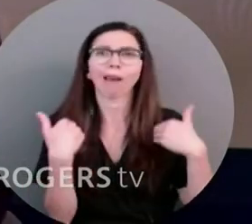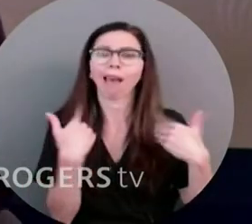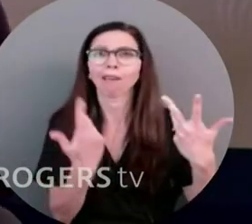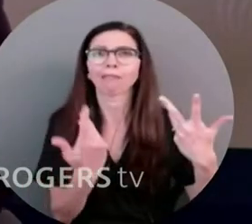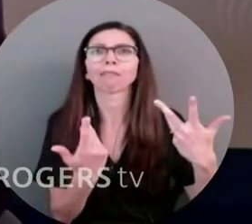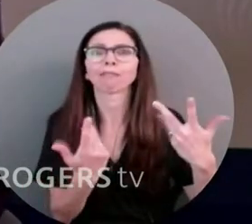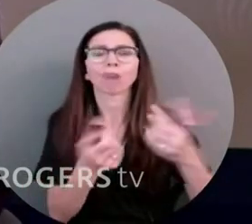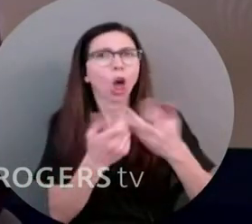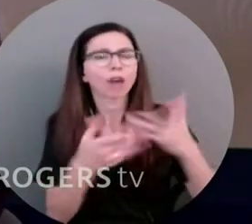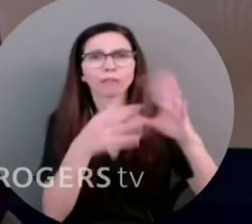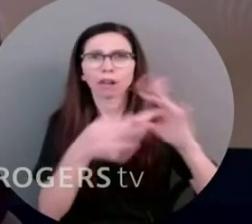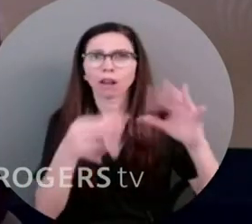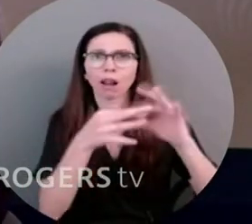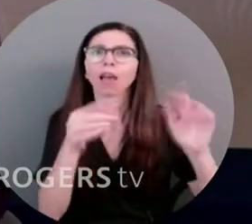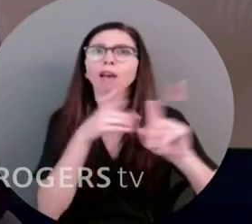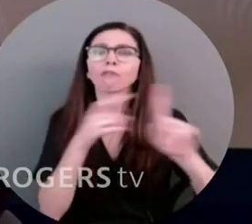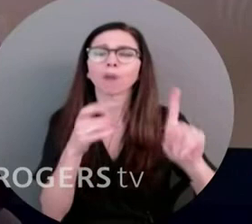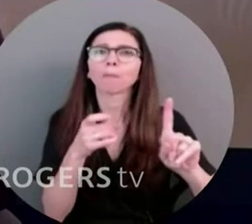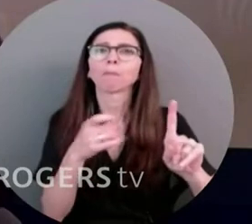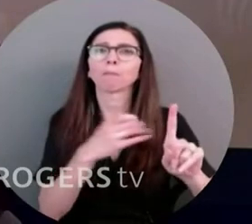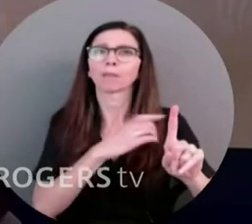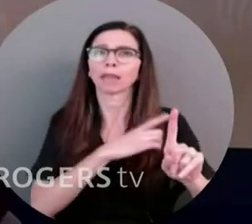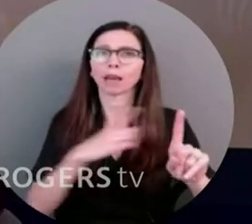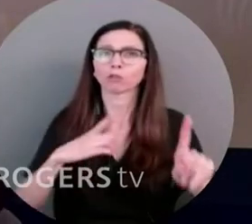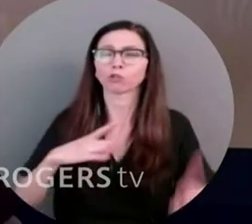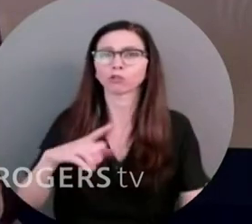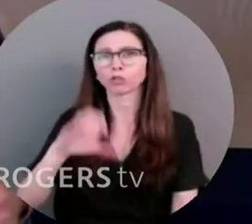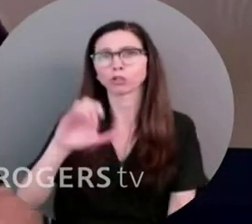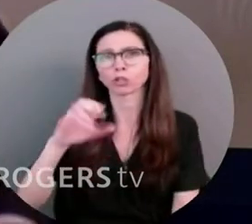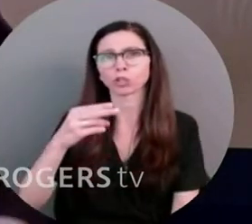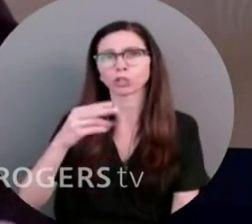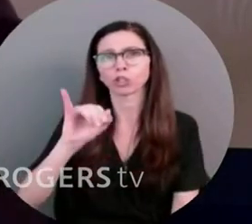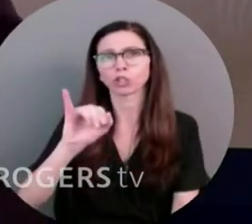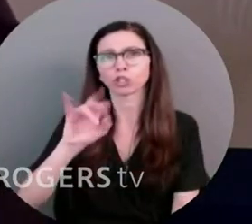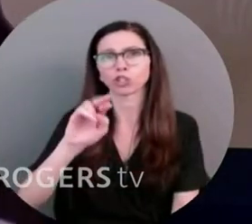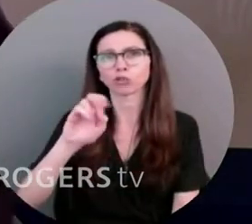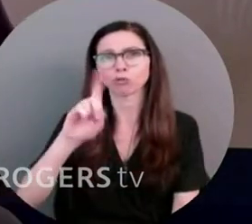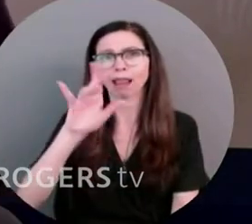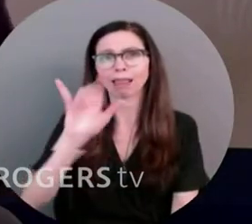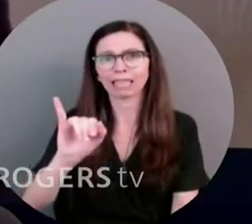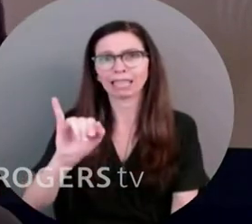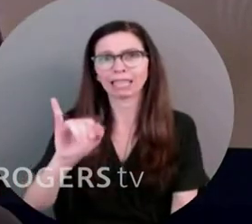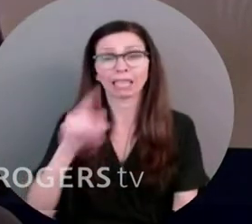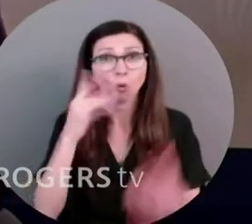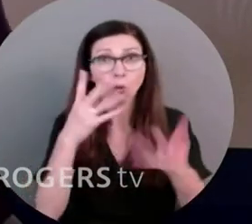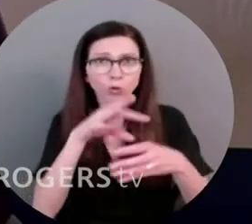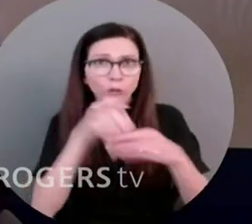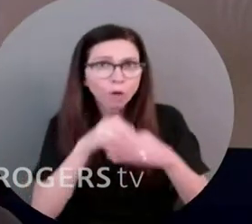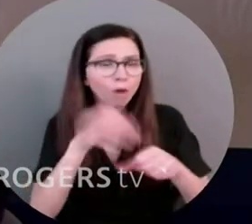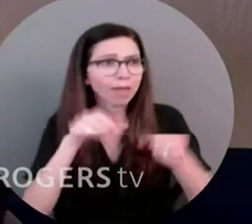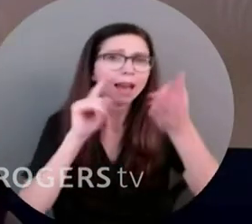as to whether he'll be participating in the investigation or not. What did you think about that? What was your impression of it?